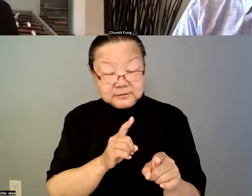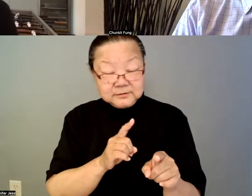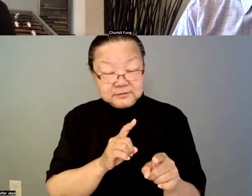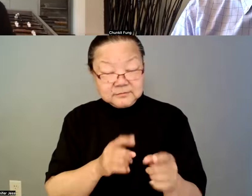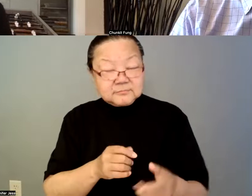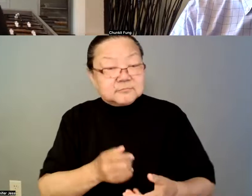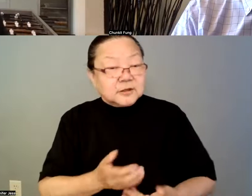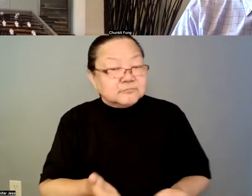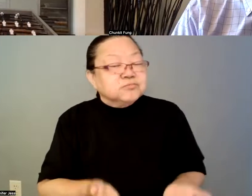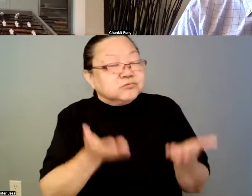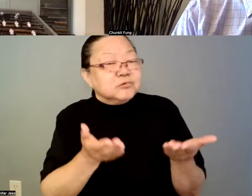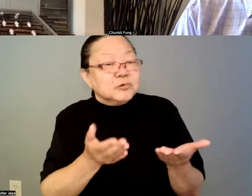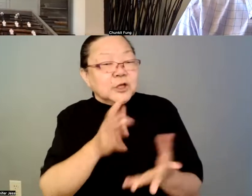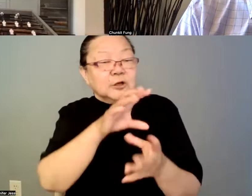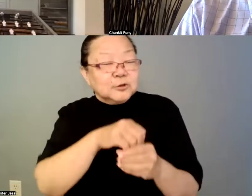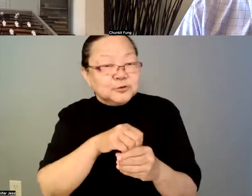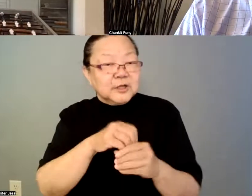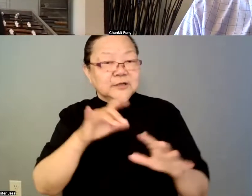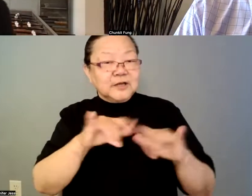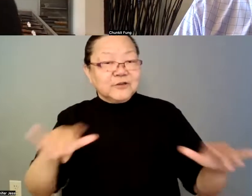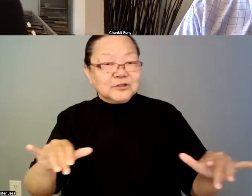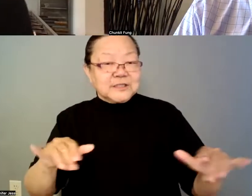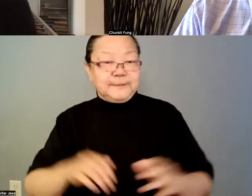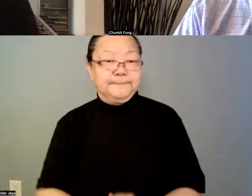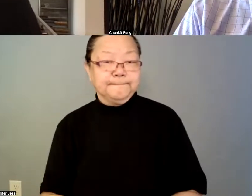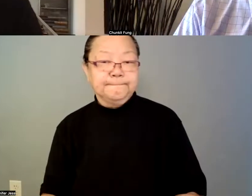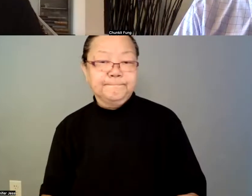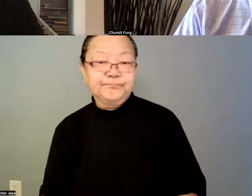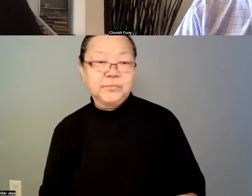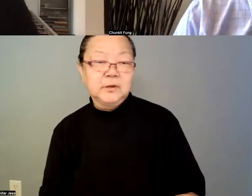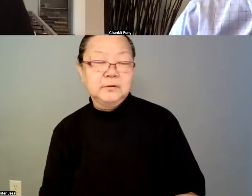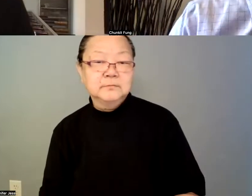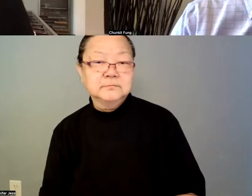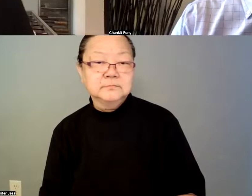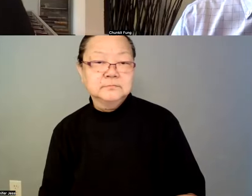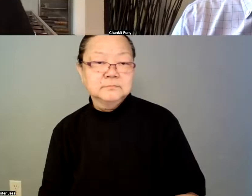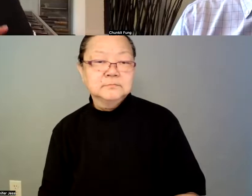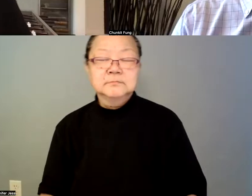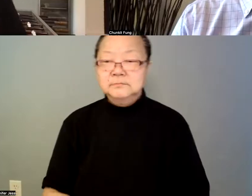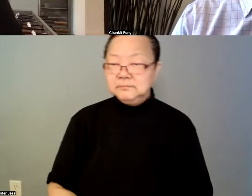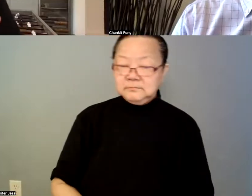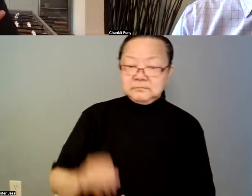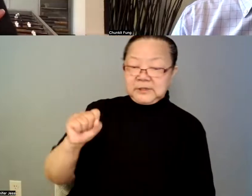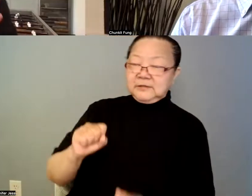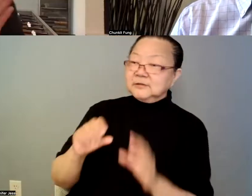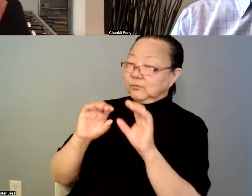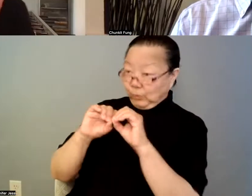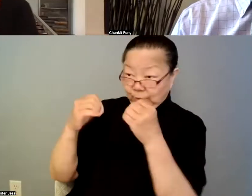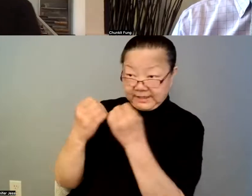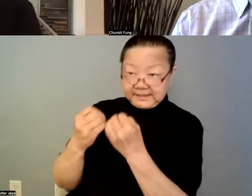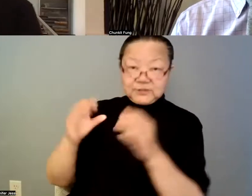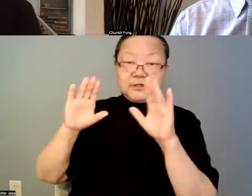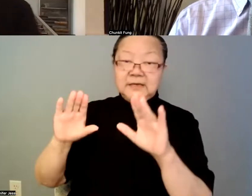and diversity in leadership positions? Mm-hmm. Yeah, I think, so as far as organizational excellence, I'm always asked that,